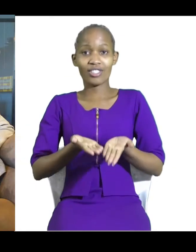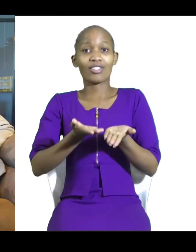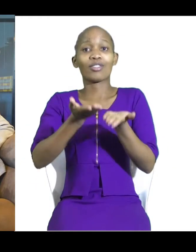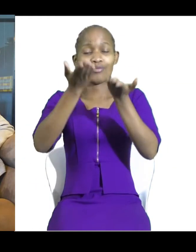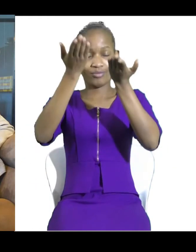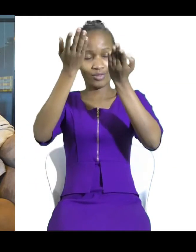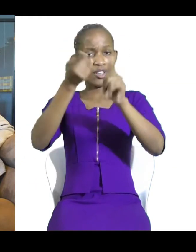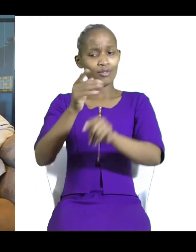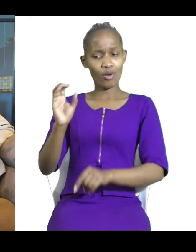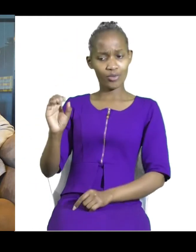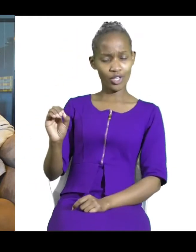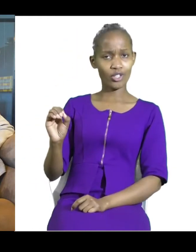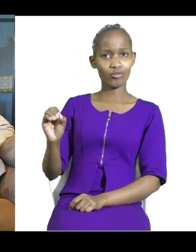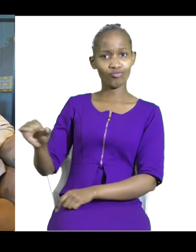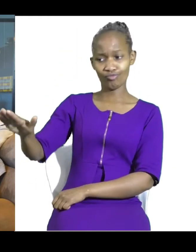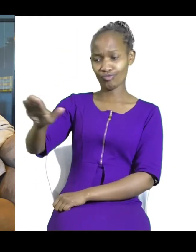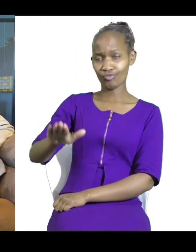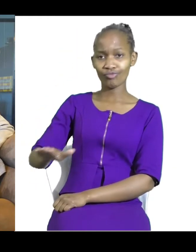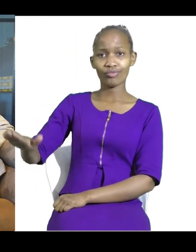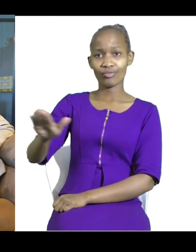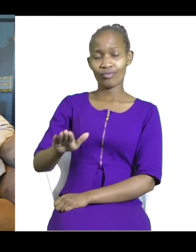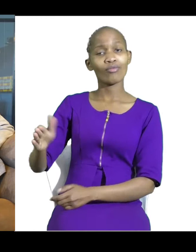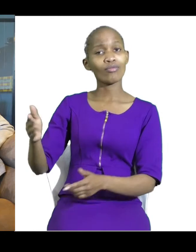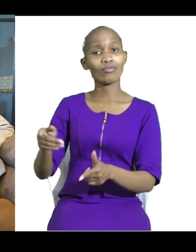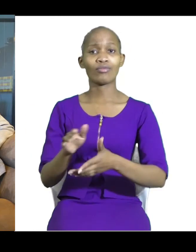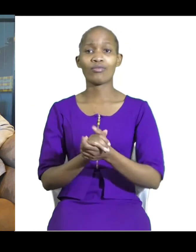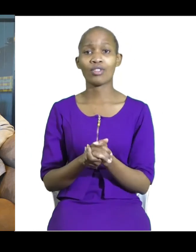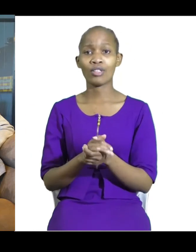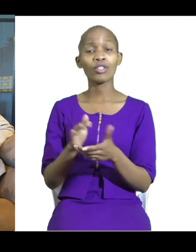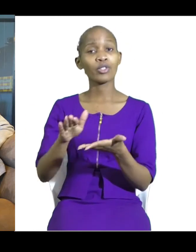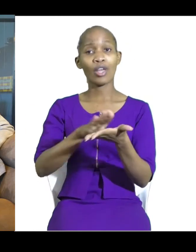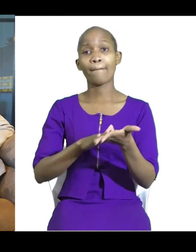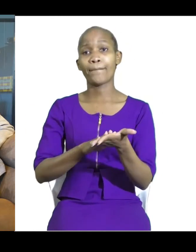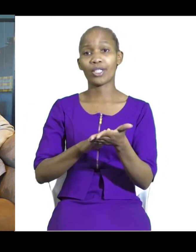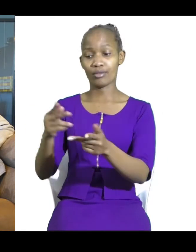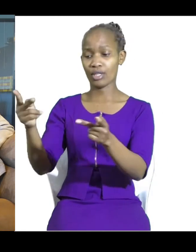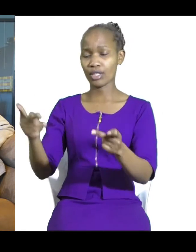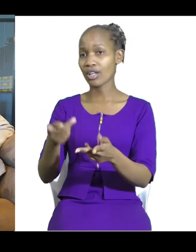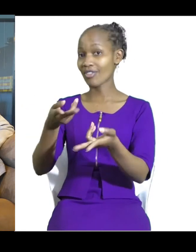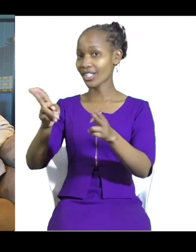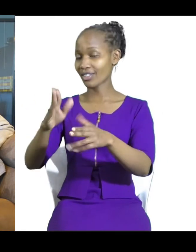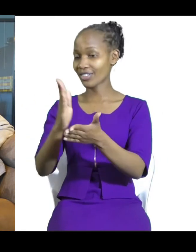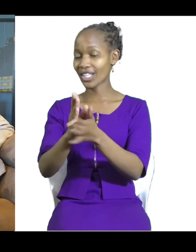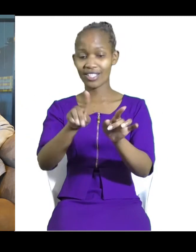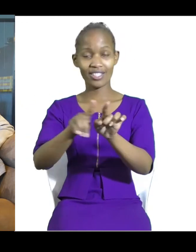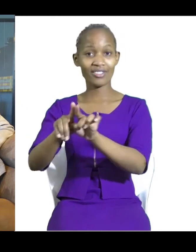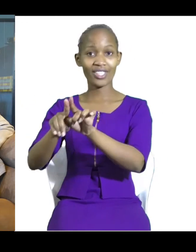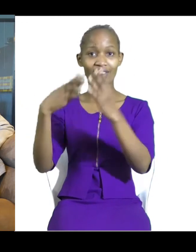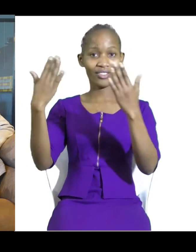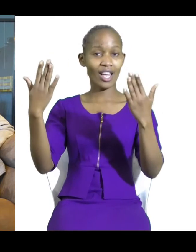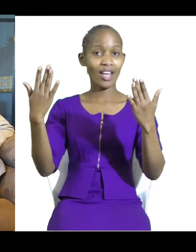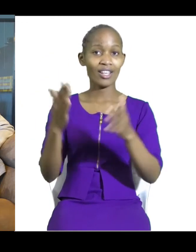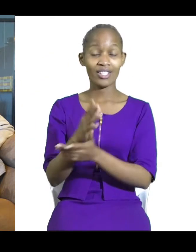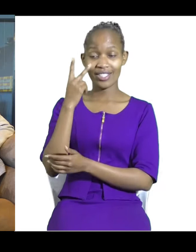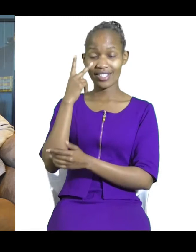lifts from as low as even 0 floor or ground floor or even the basements. And what has happened is also the